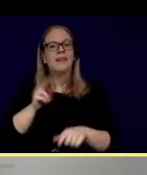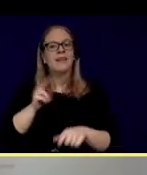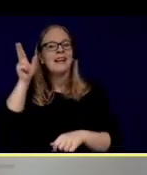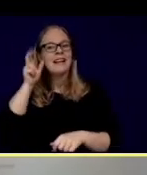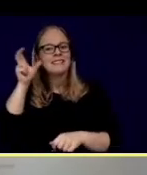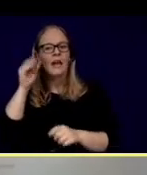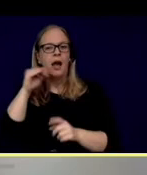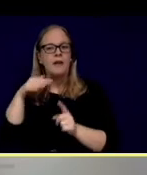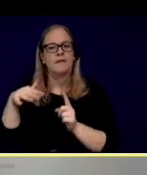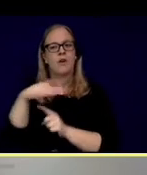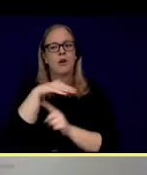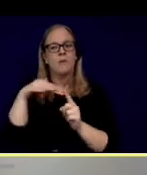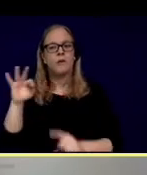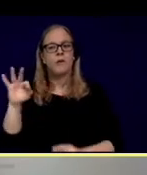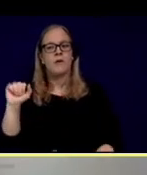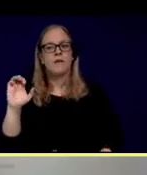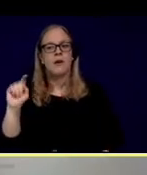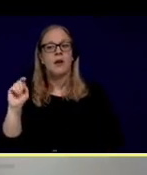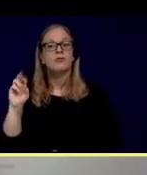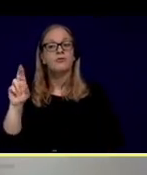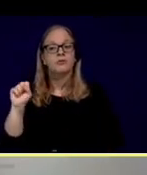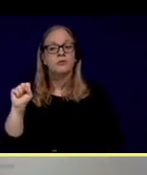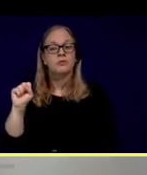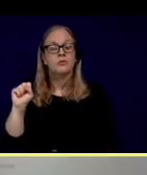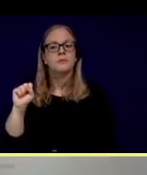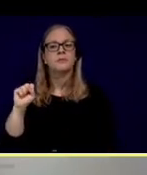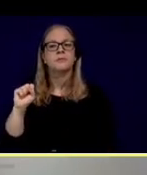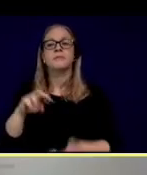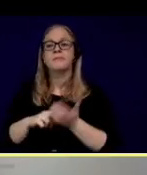look at the home setting,